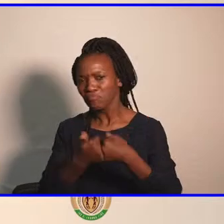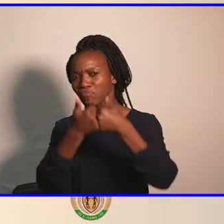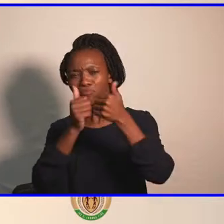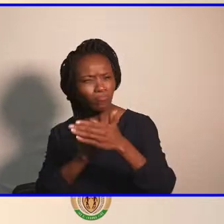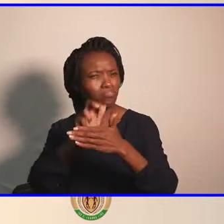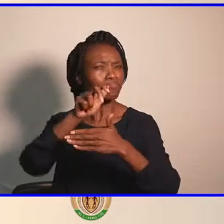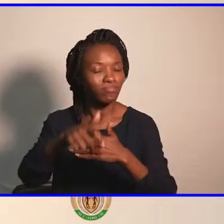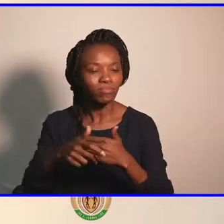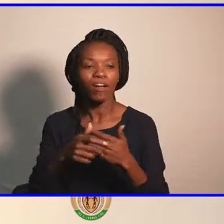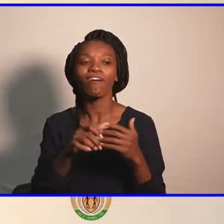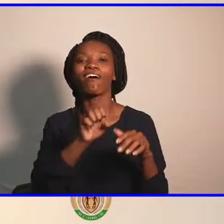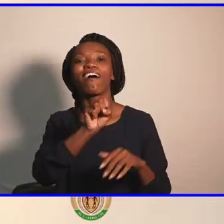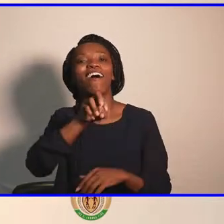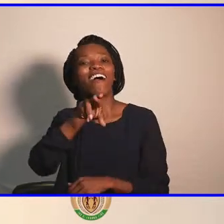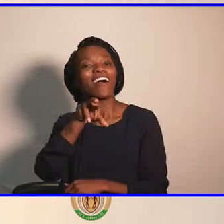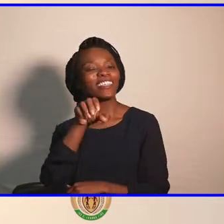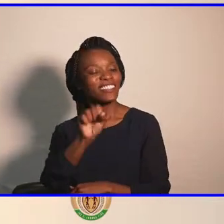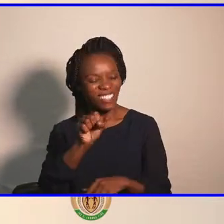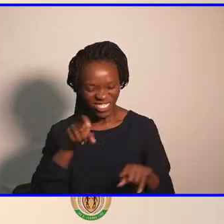of this